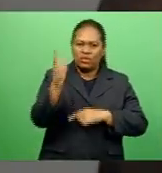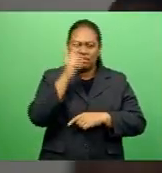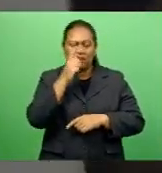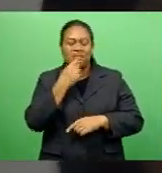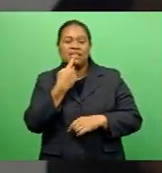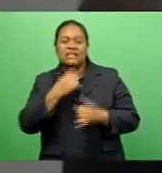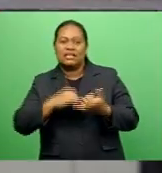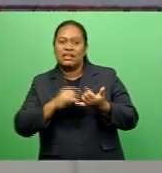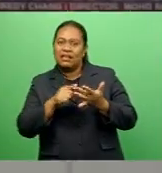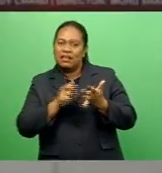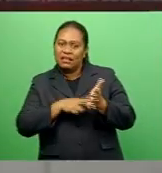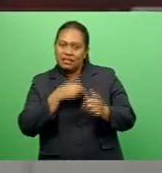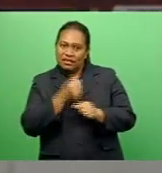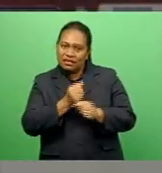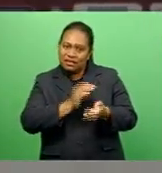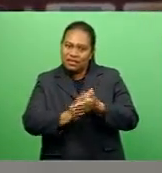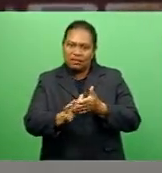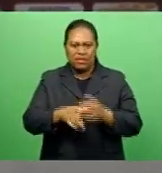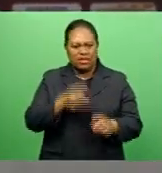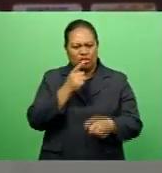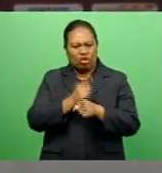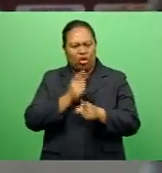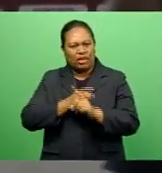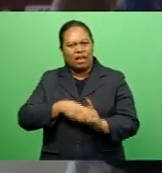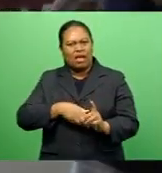been trash-talking him on social media.